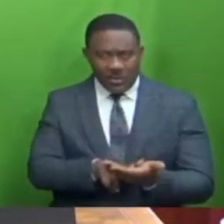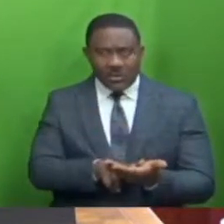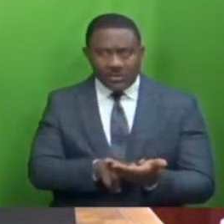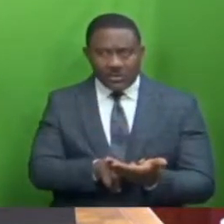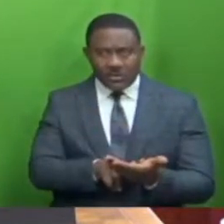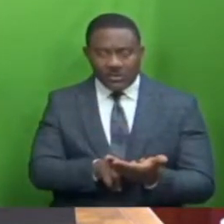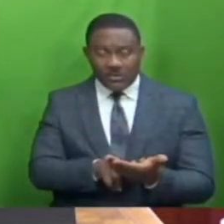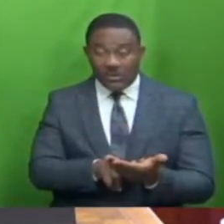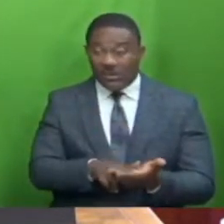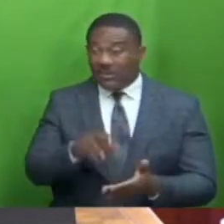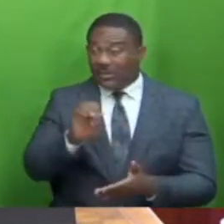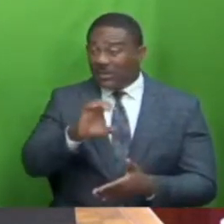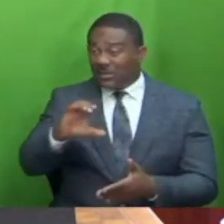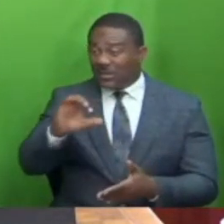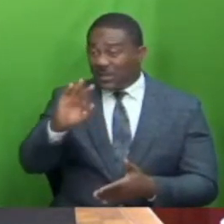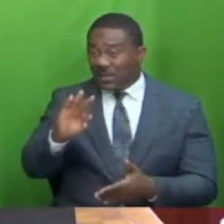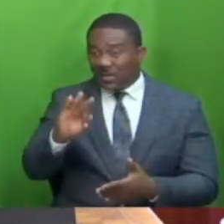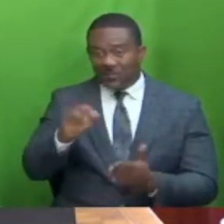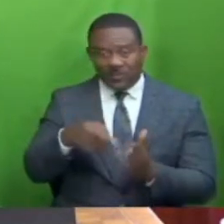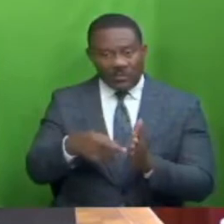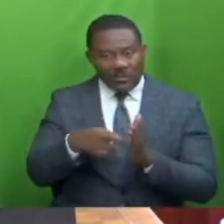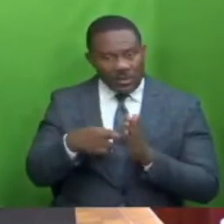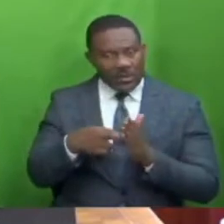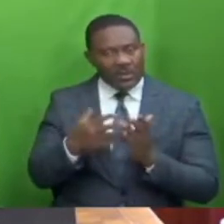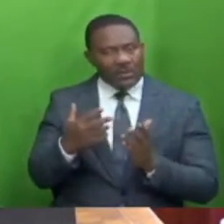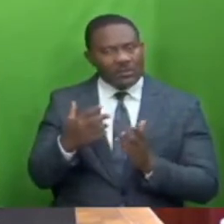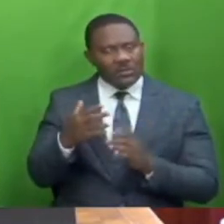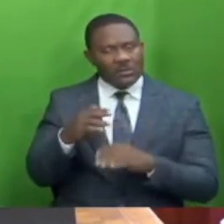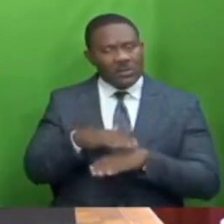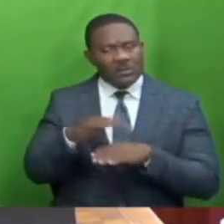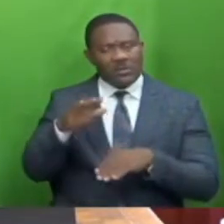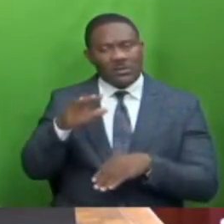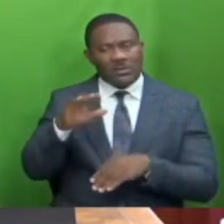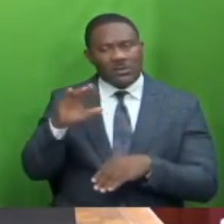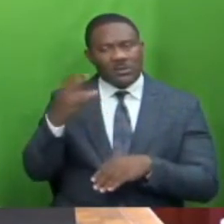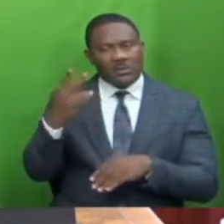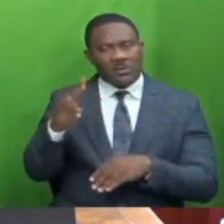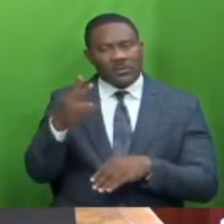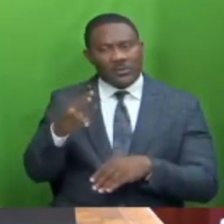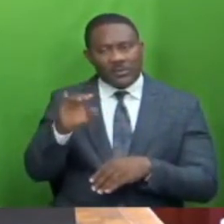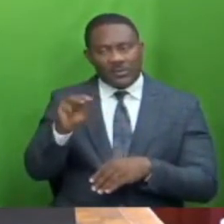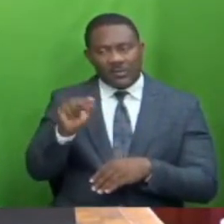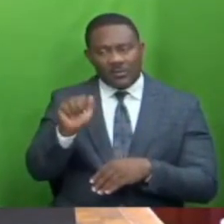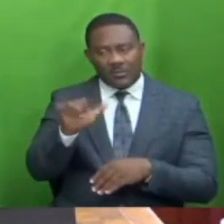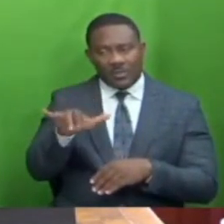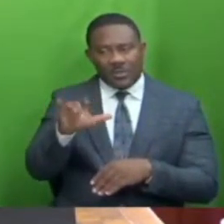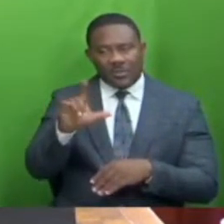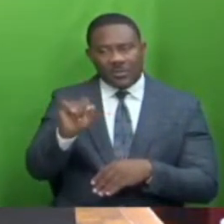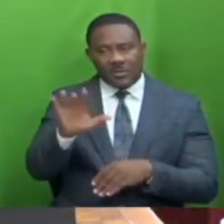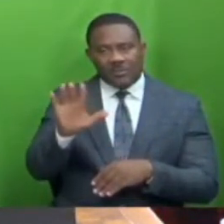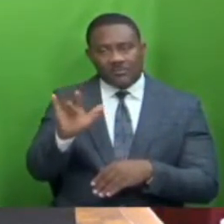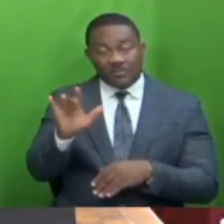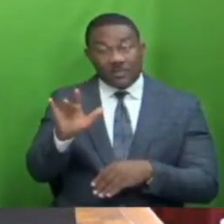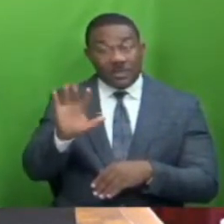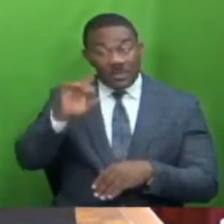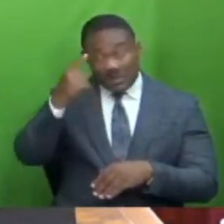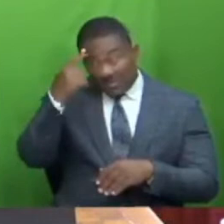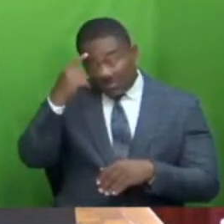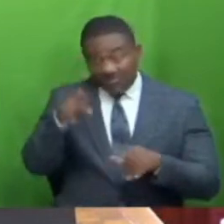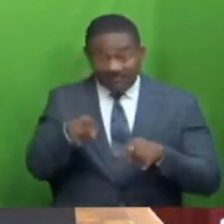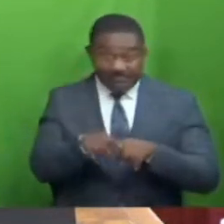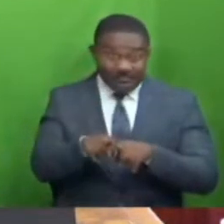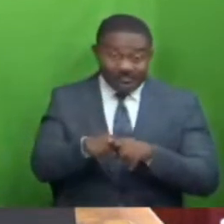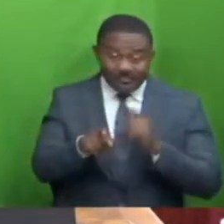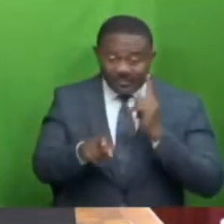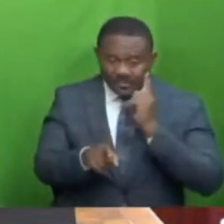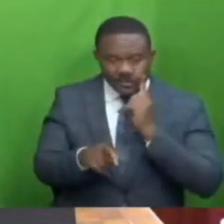ECF request on 17 May 2023. Mr. Speaker, government has also begun the process of negotiating with